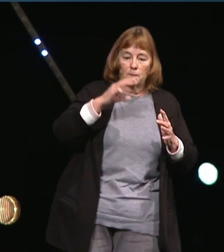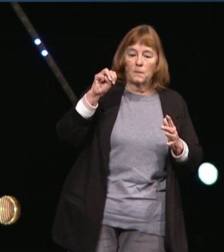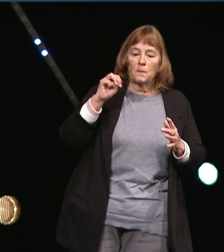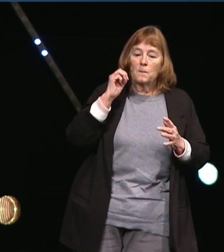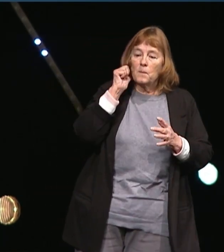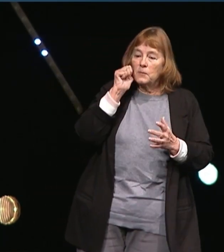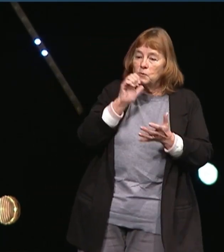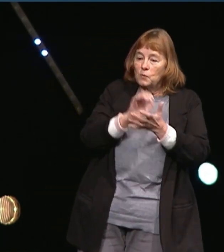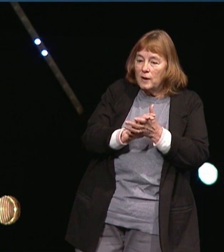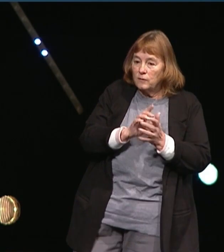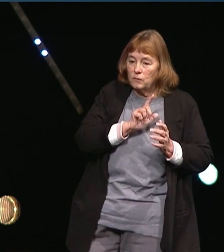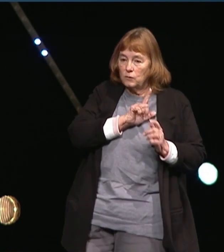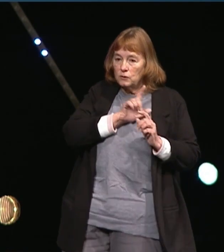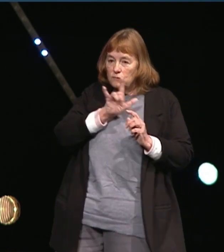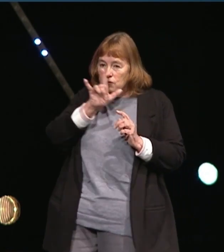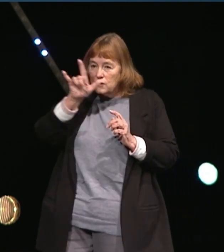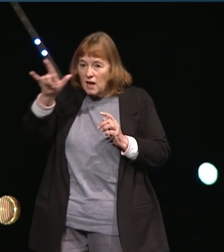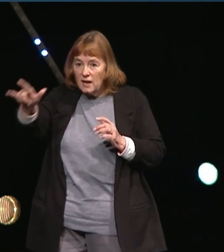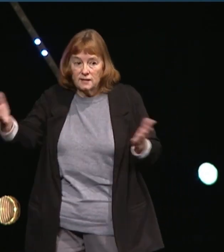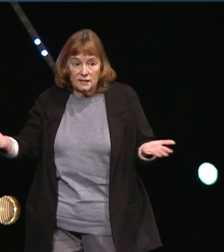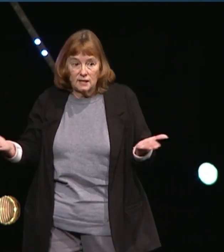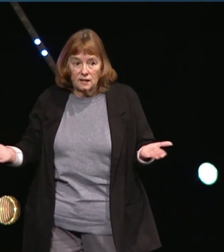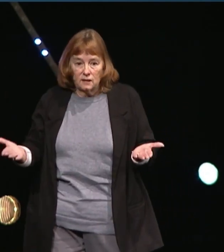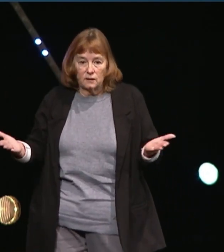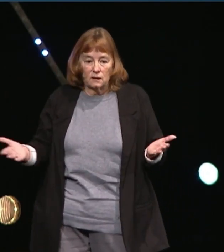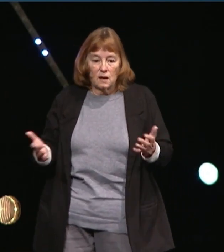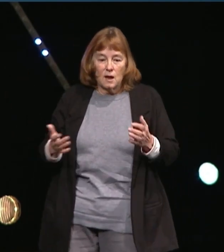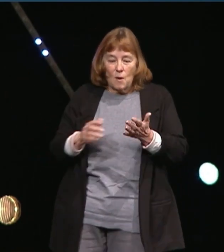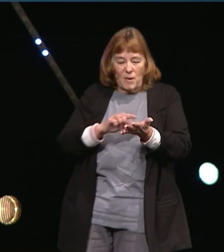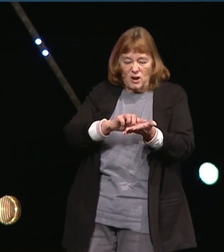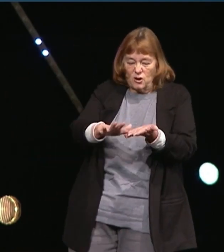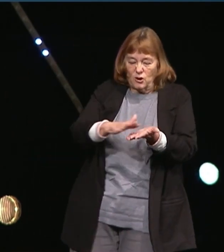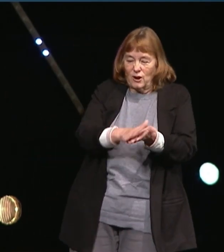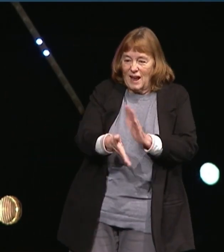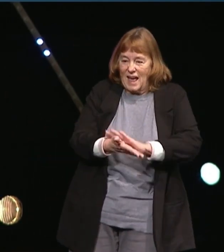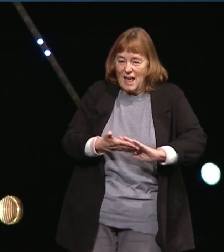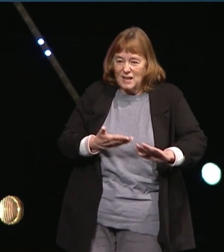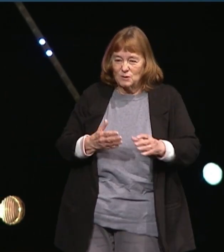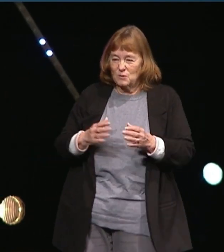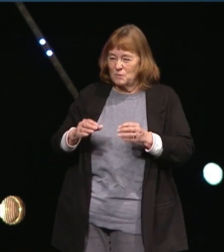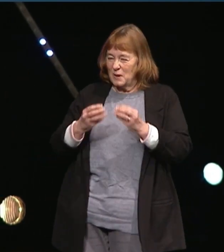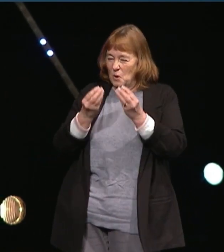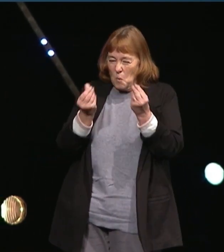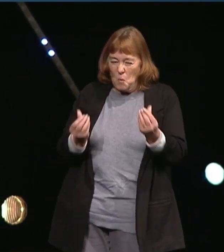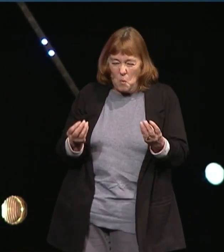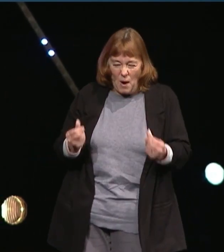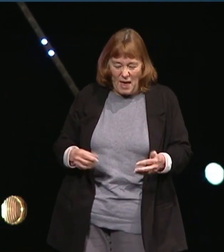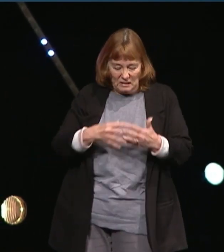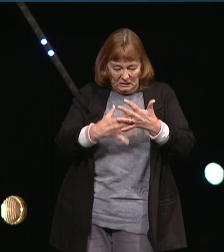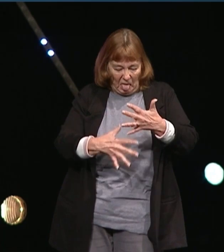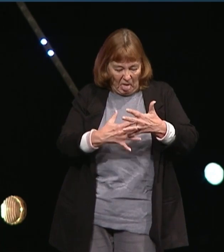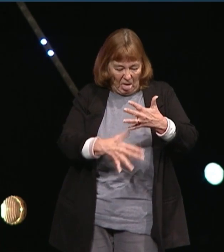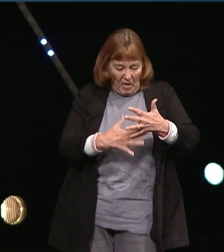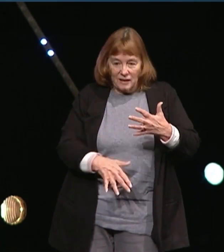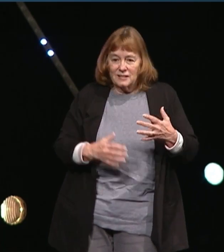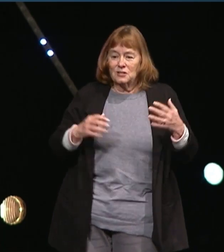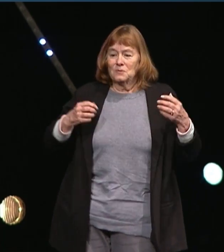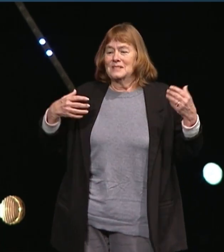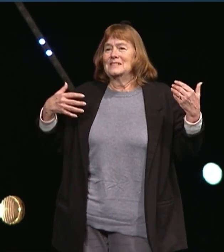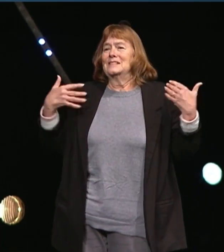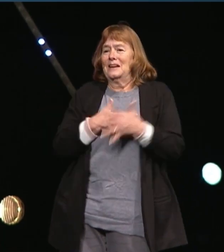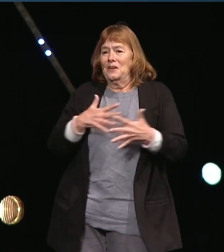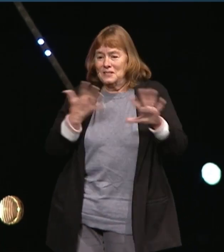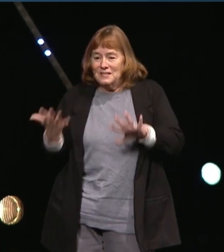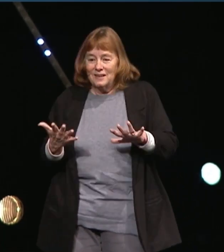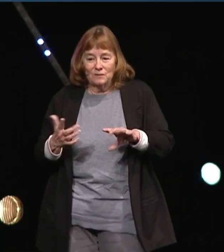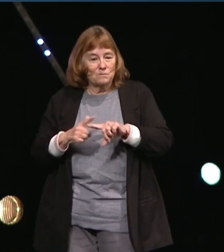Dennis, she was so terrified of flying, the palms of her hands would drip with sweat the whole flight. But she was always there by